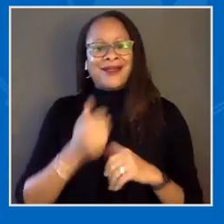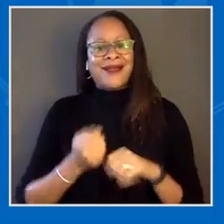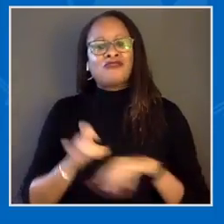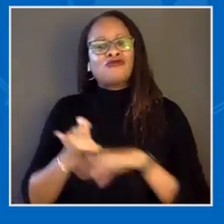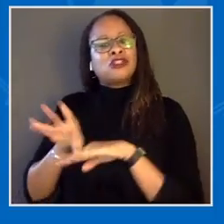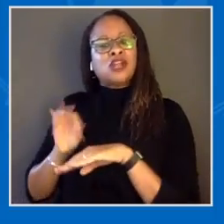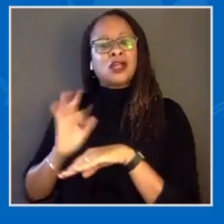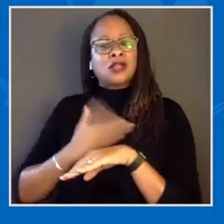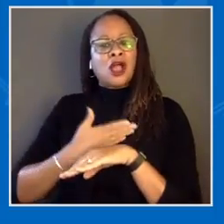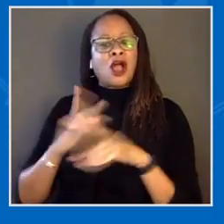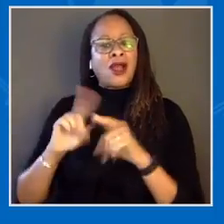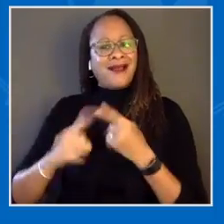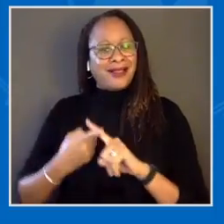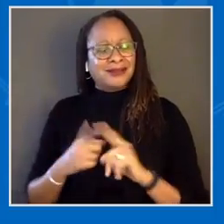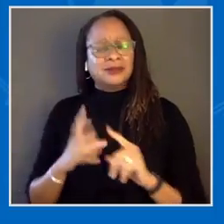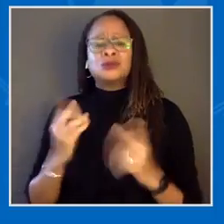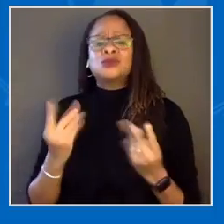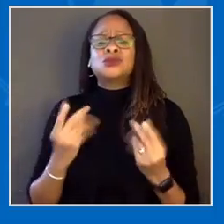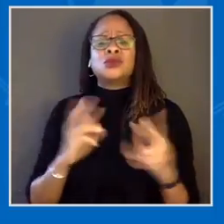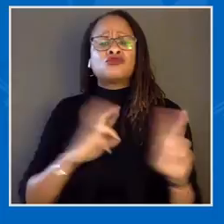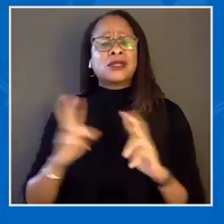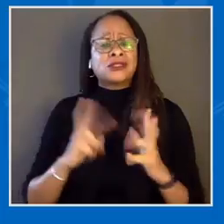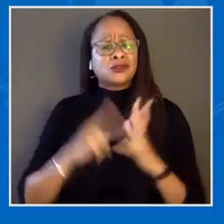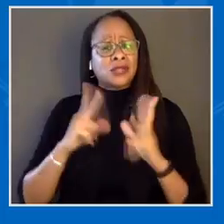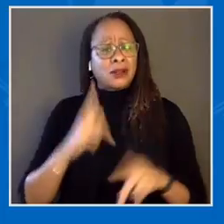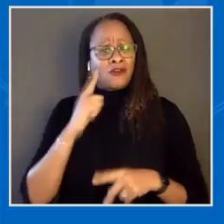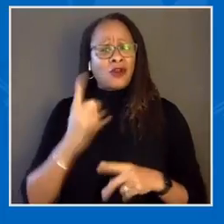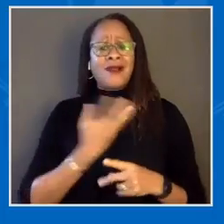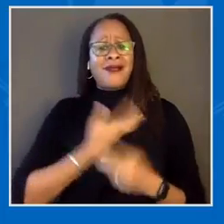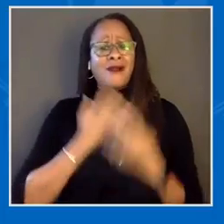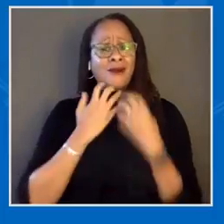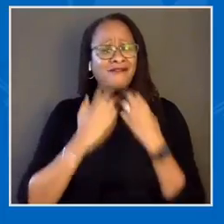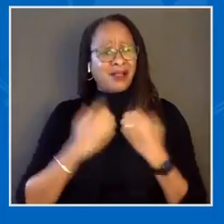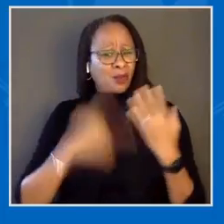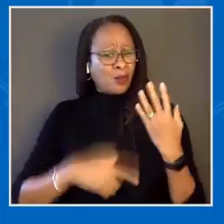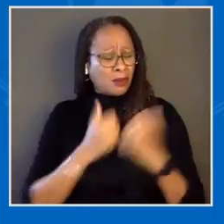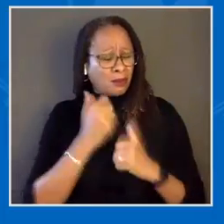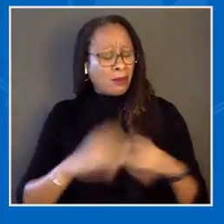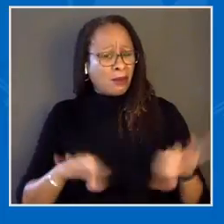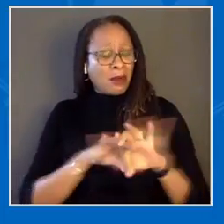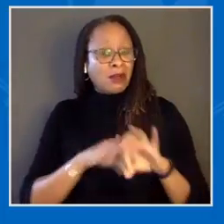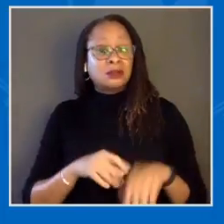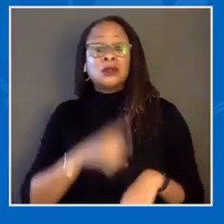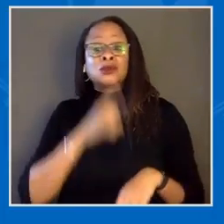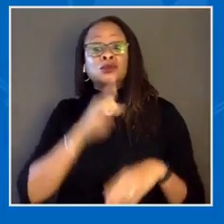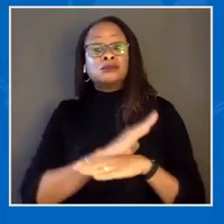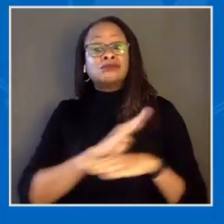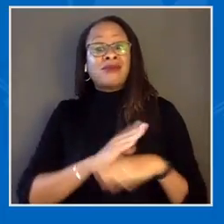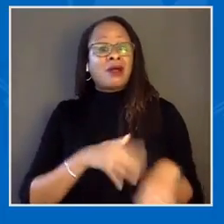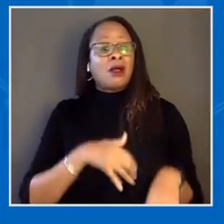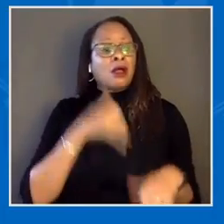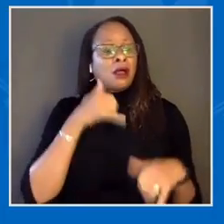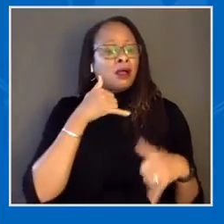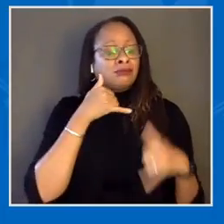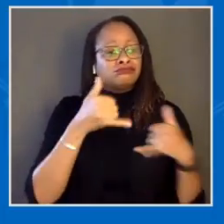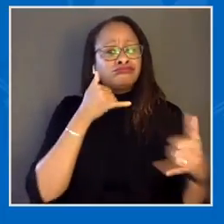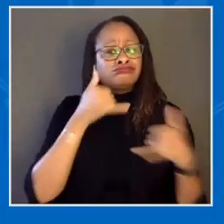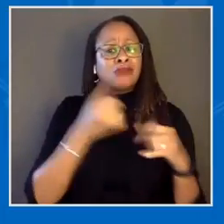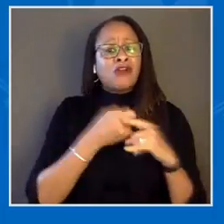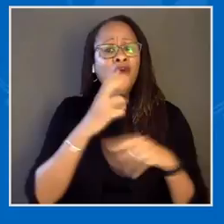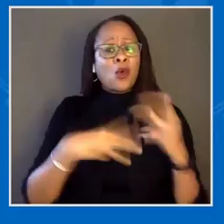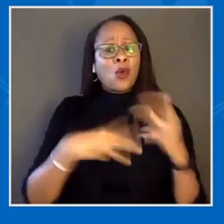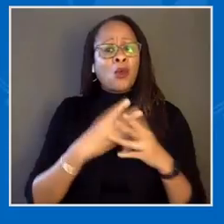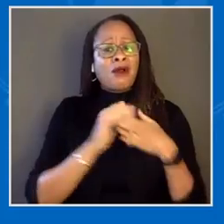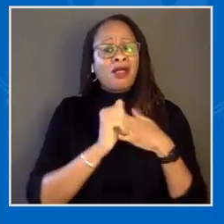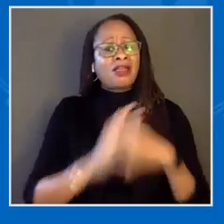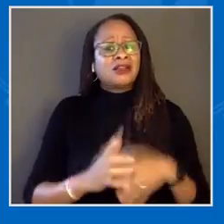allies, ready to stand up for our values. In fact, in calls from world leaders that I've had, about 18 of